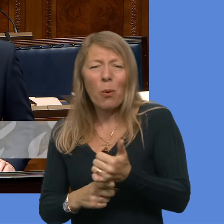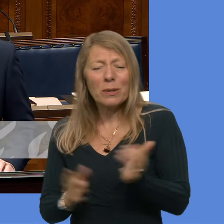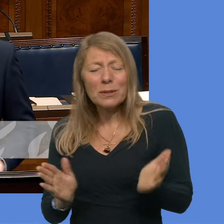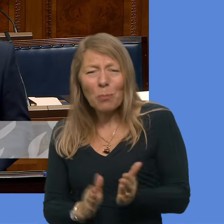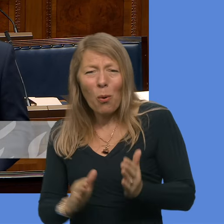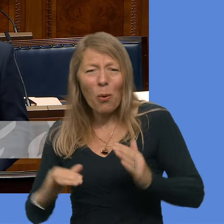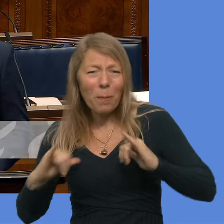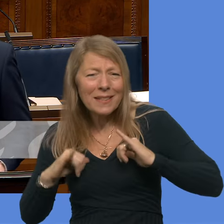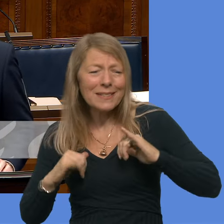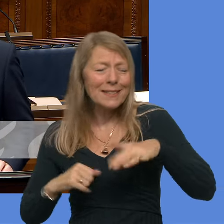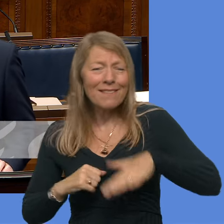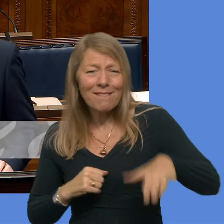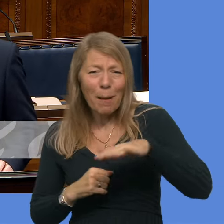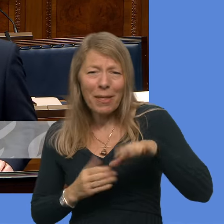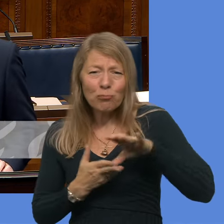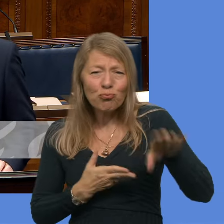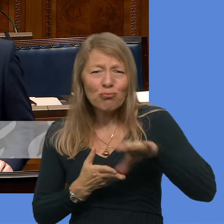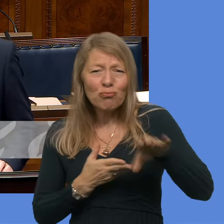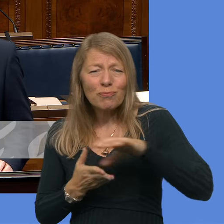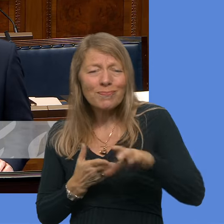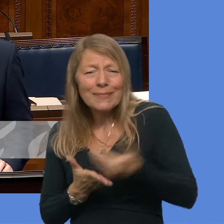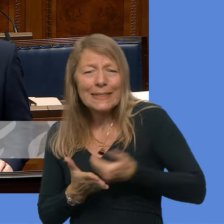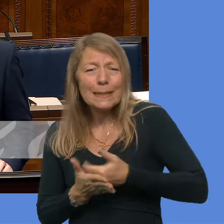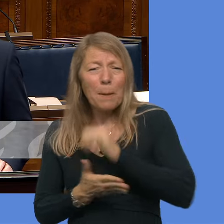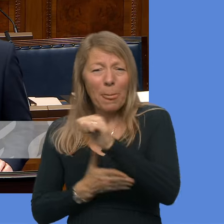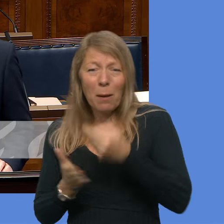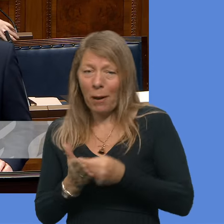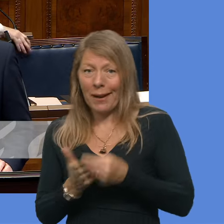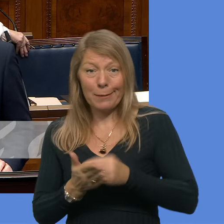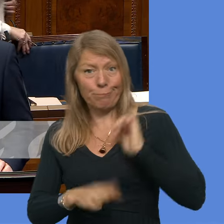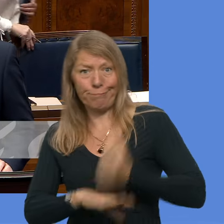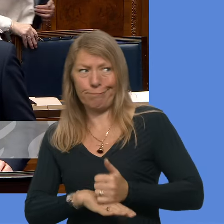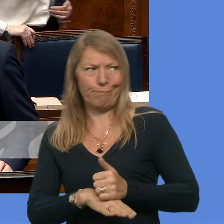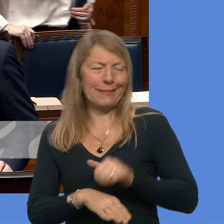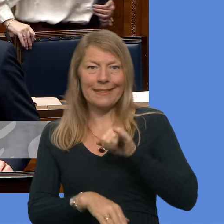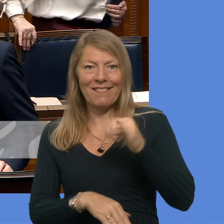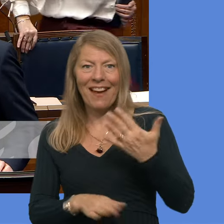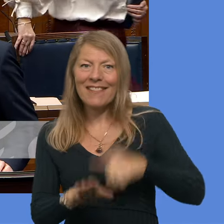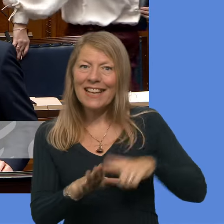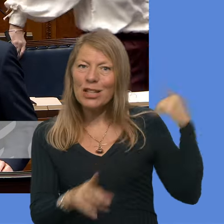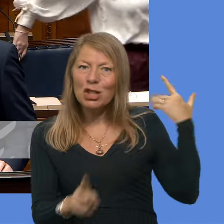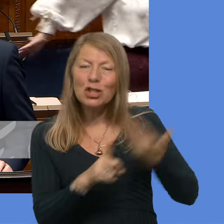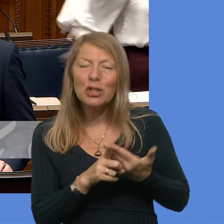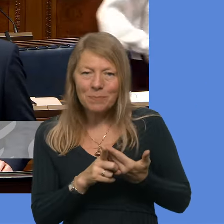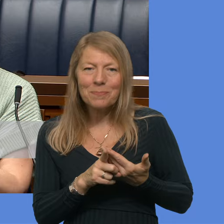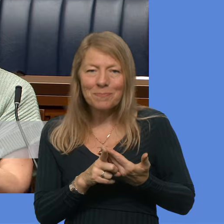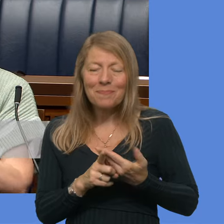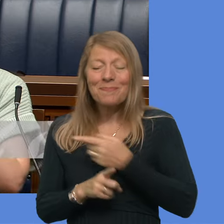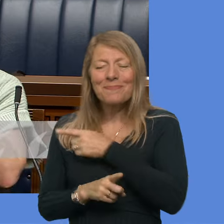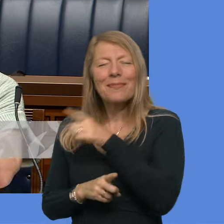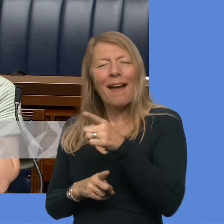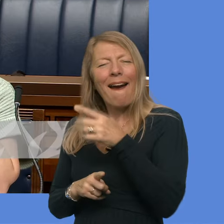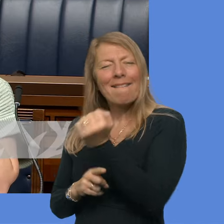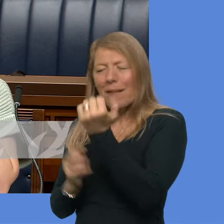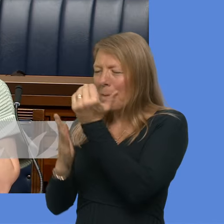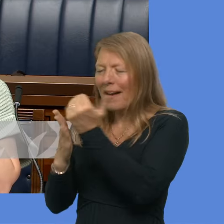key cornerstone of that local level financial support for people. And yes, they have identified issues in terms of their manifesto that they want to